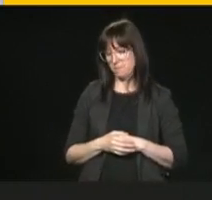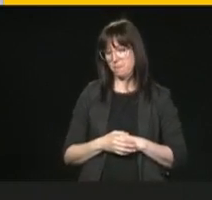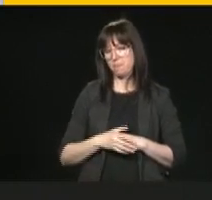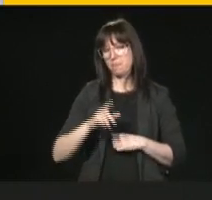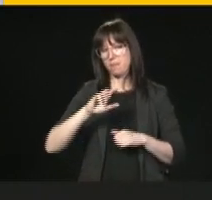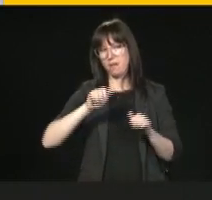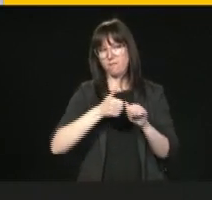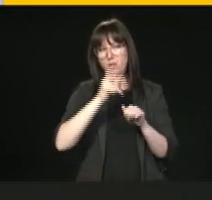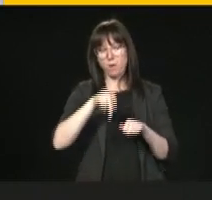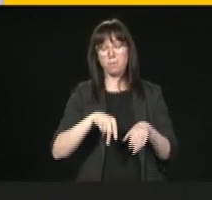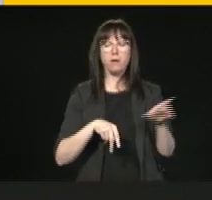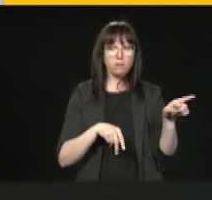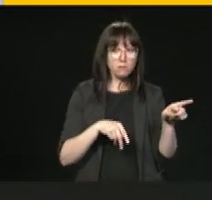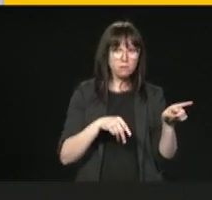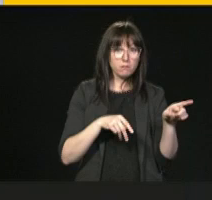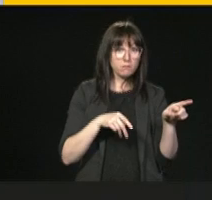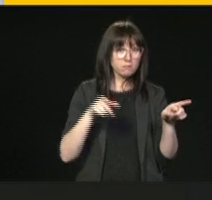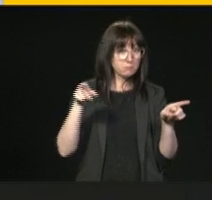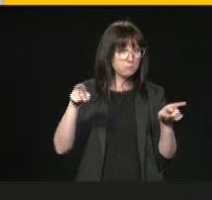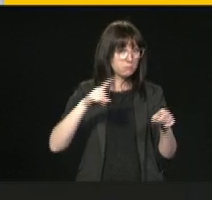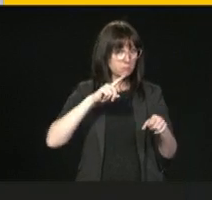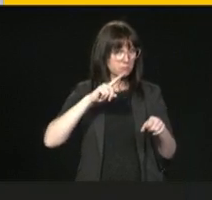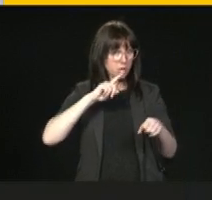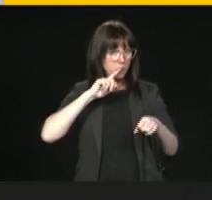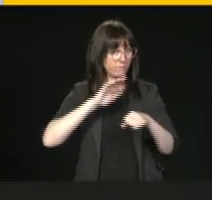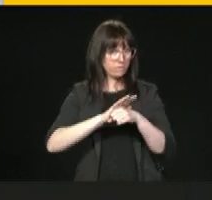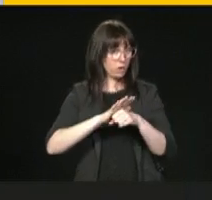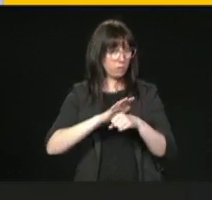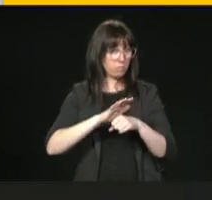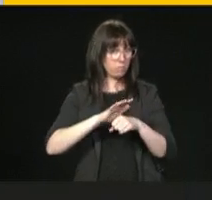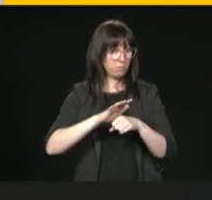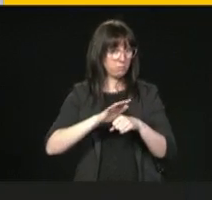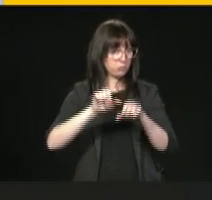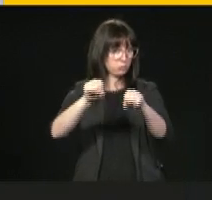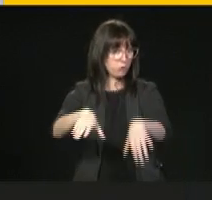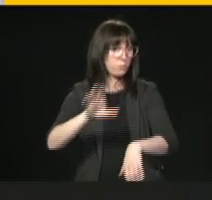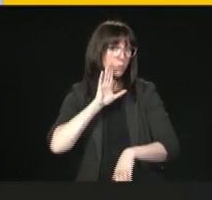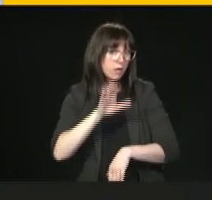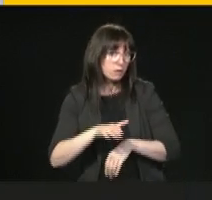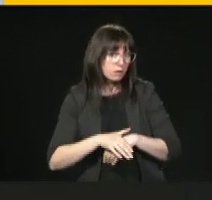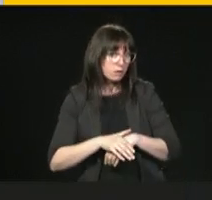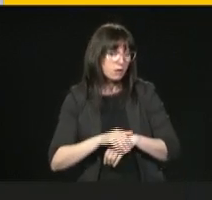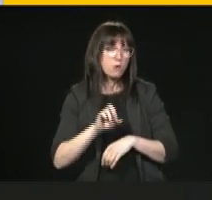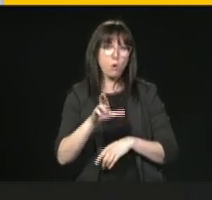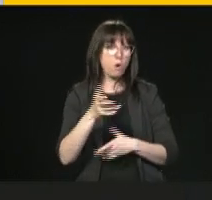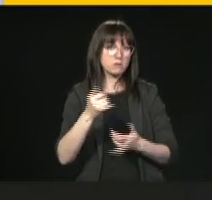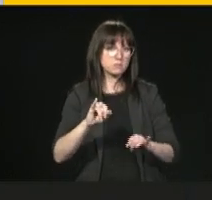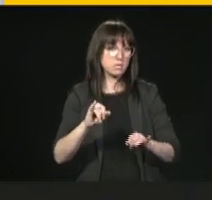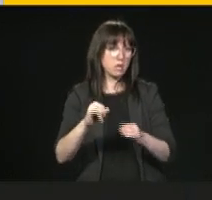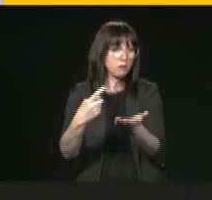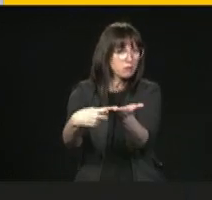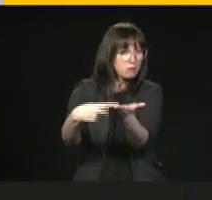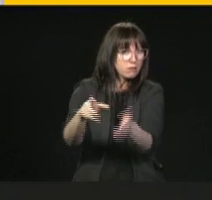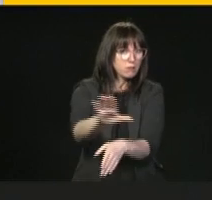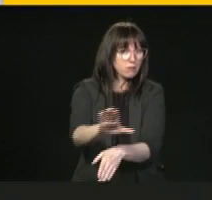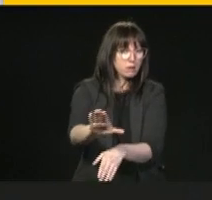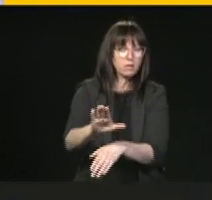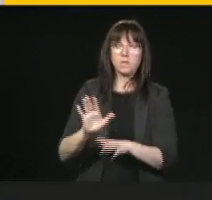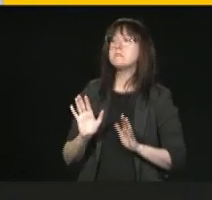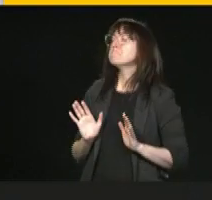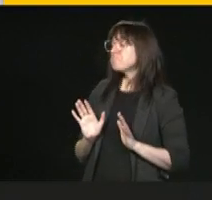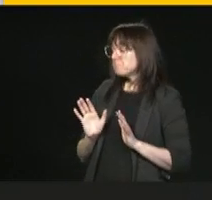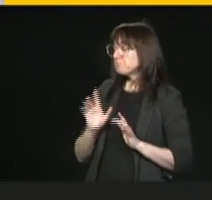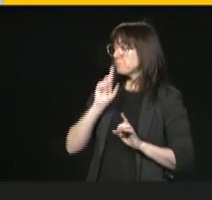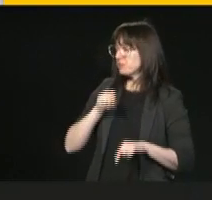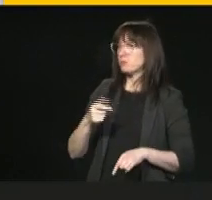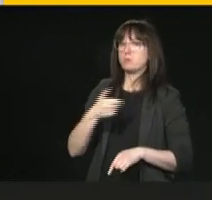Has the government received formal confirmation that the U.S. will not post troops on the border with Canada, or is this still a possibility? We continue to